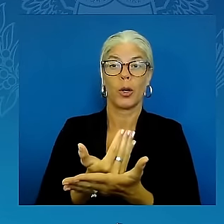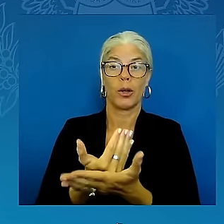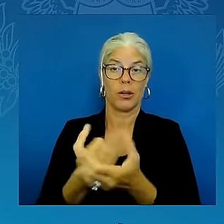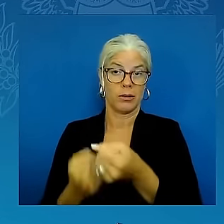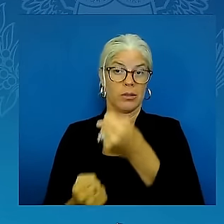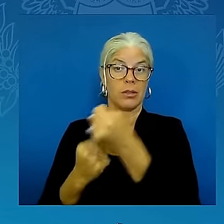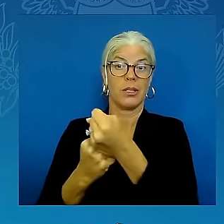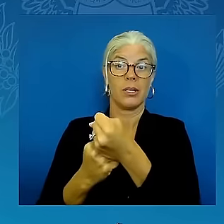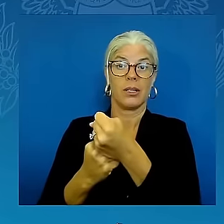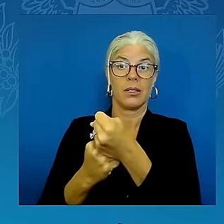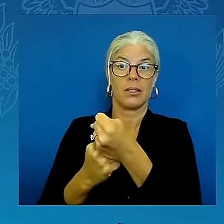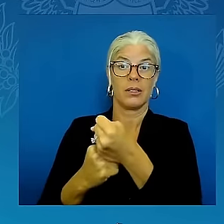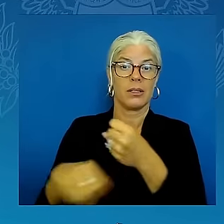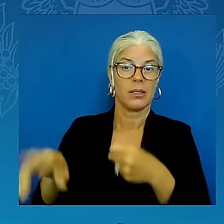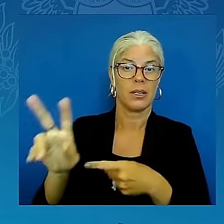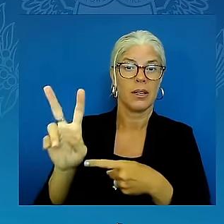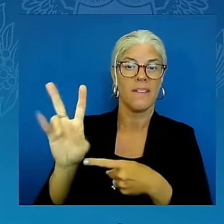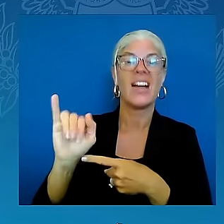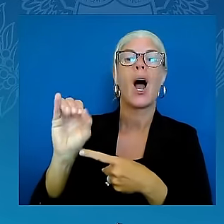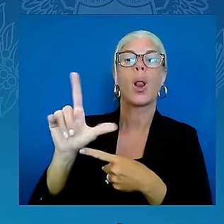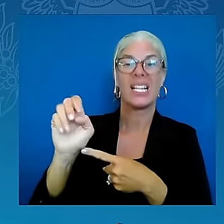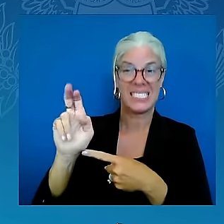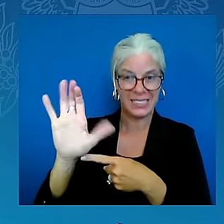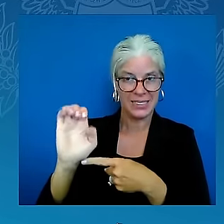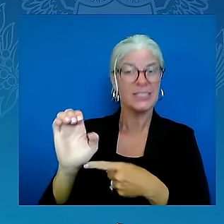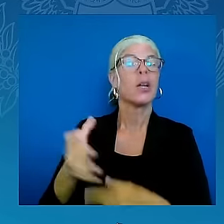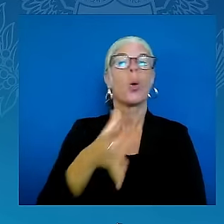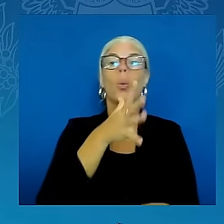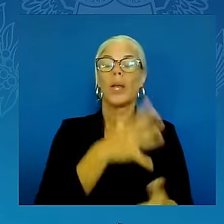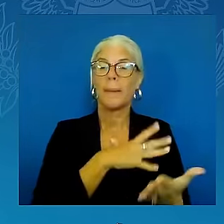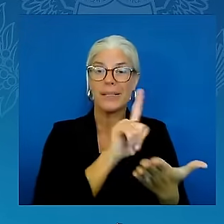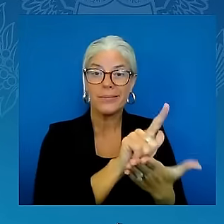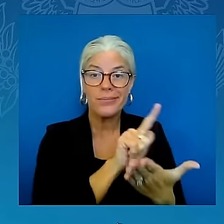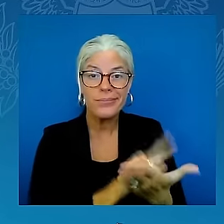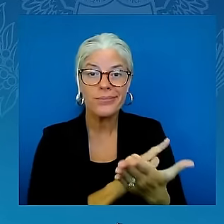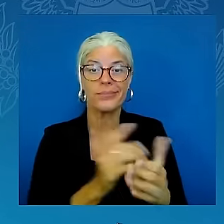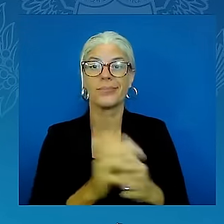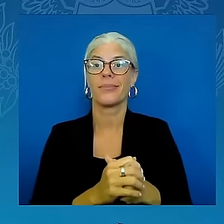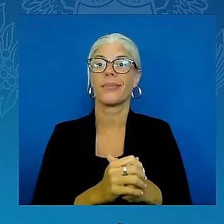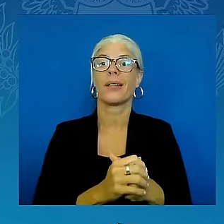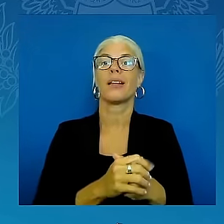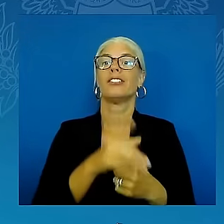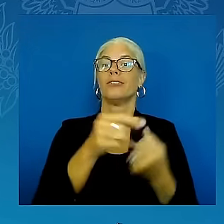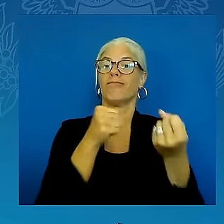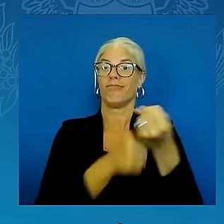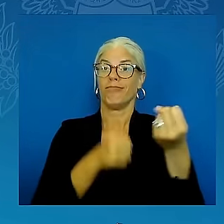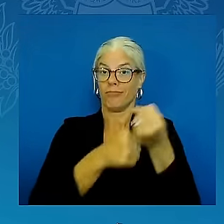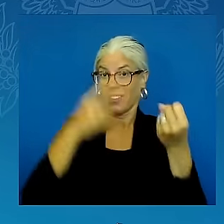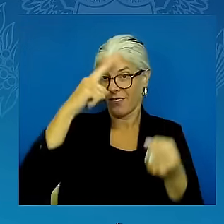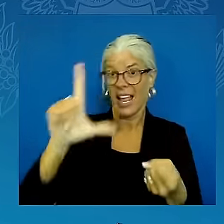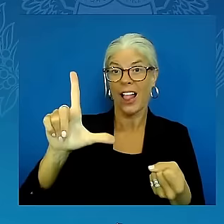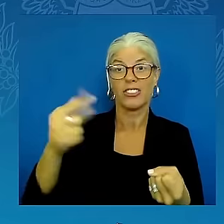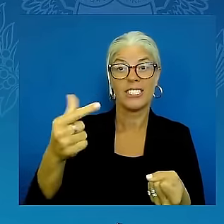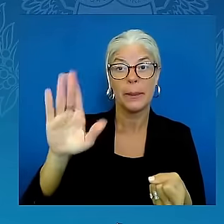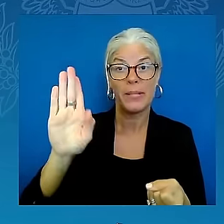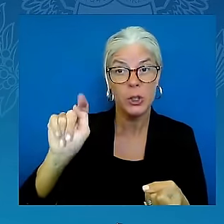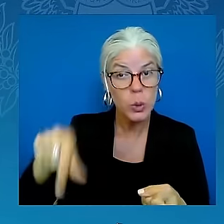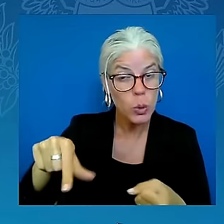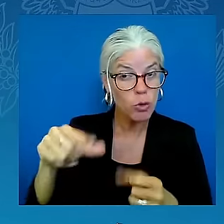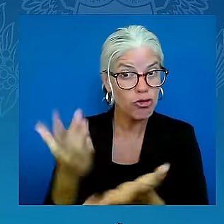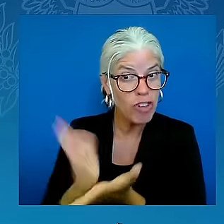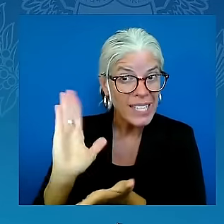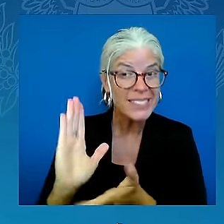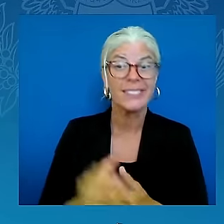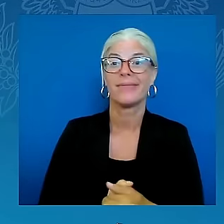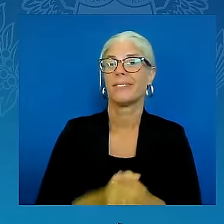a lifelong advocate for our nation's children, she founded the Congressional Children's Caucus. And as a leader